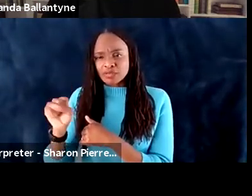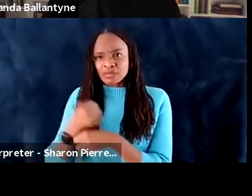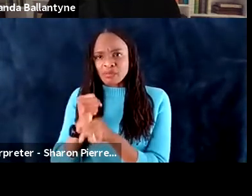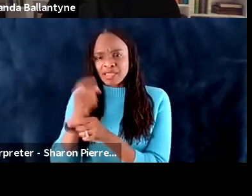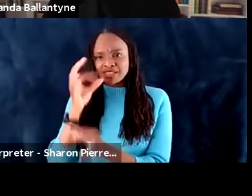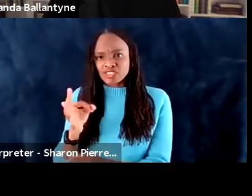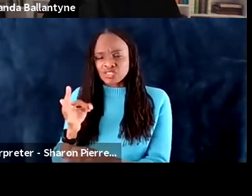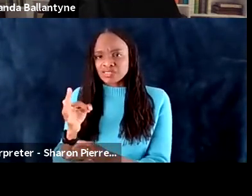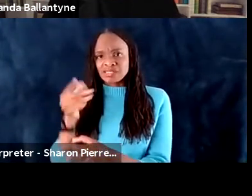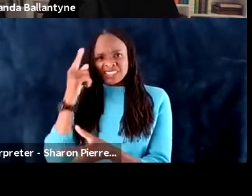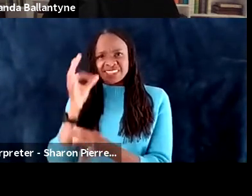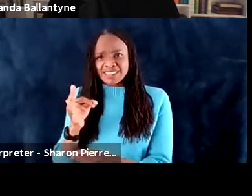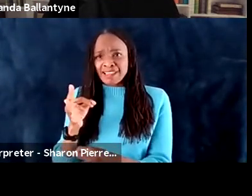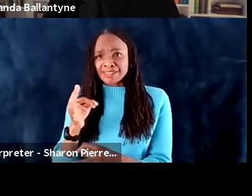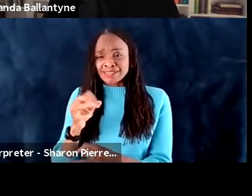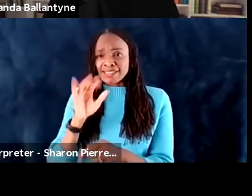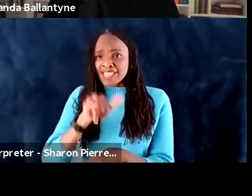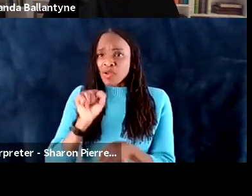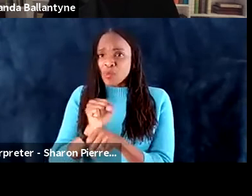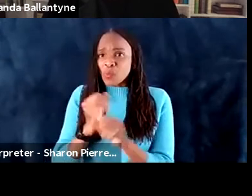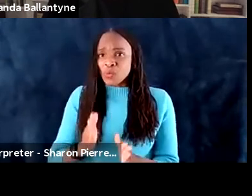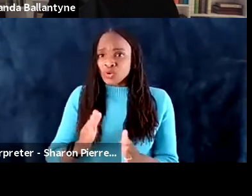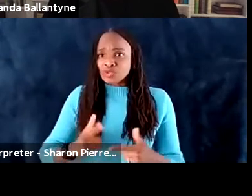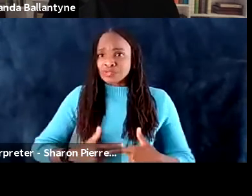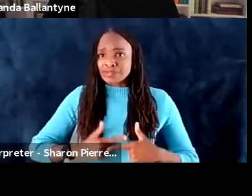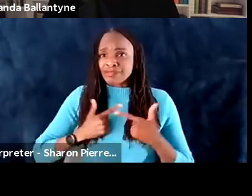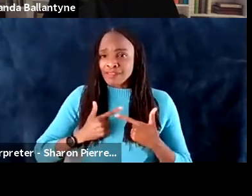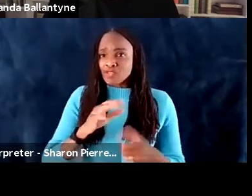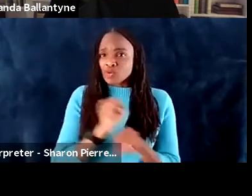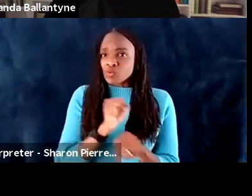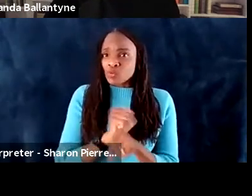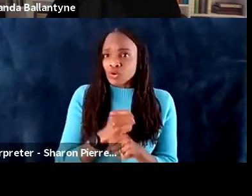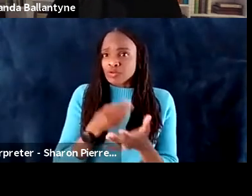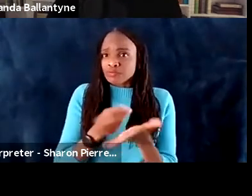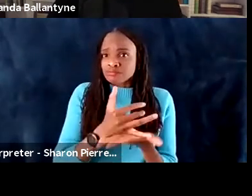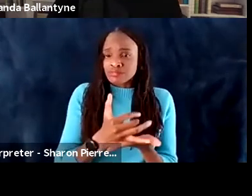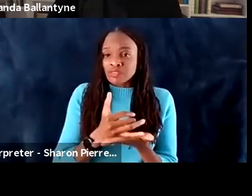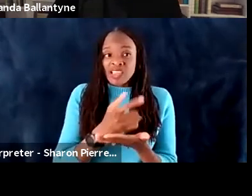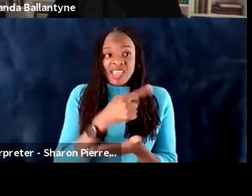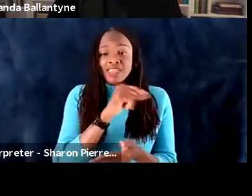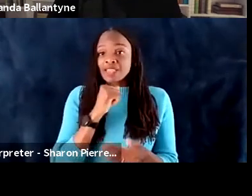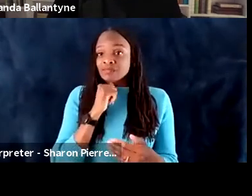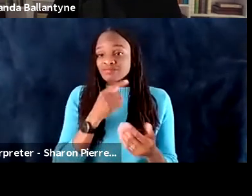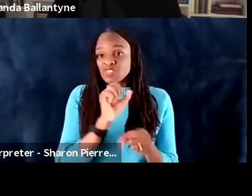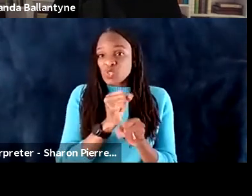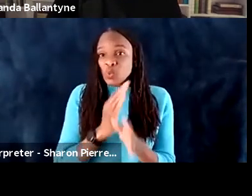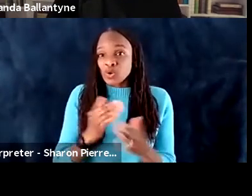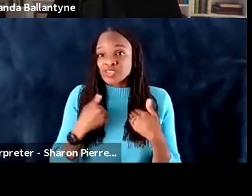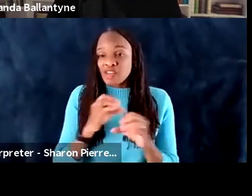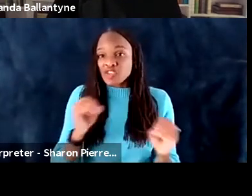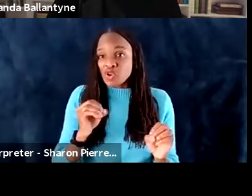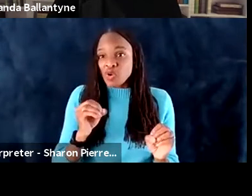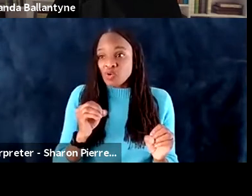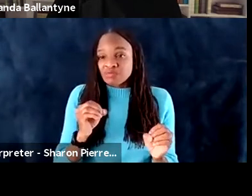livelihoods of workers every single day. And they have no say. It is shocking how little workers have